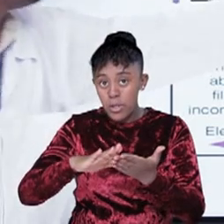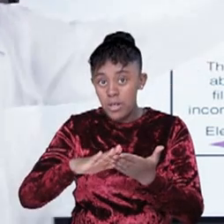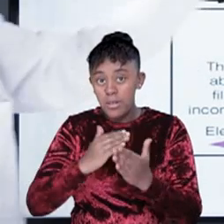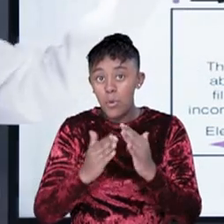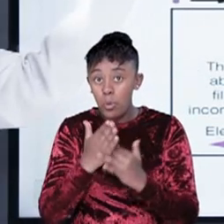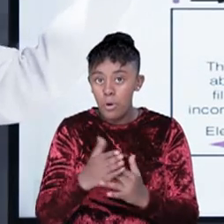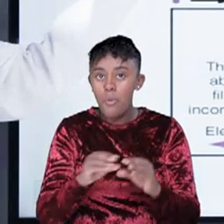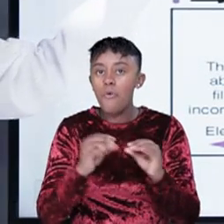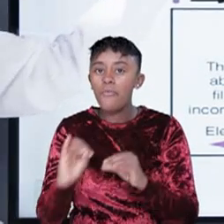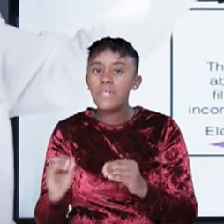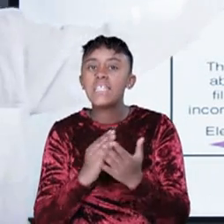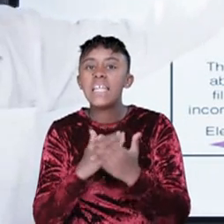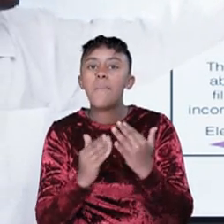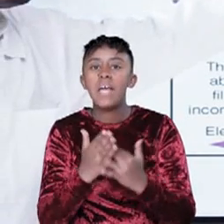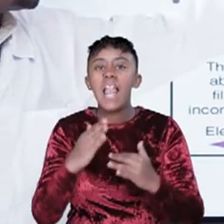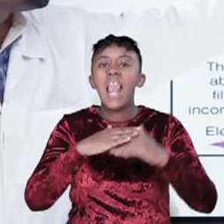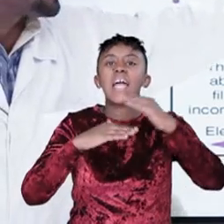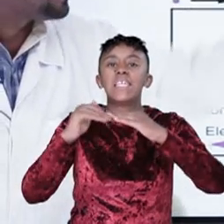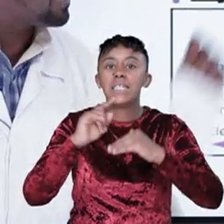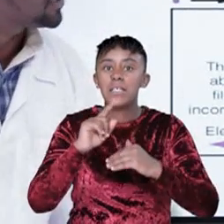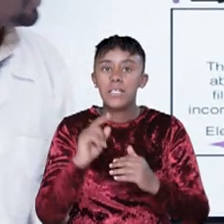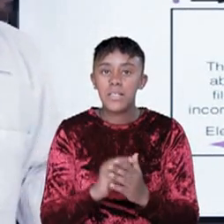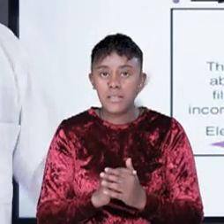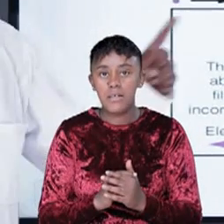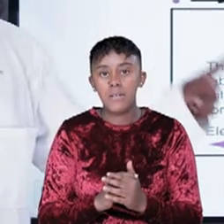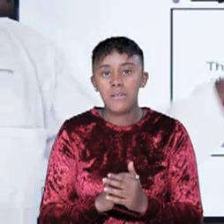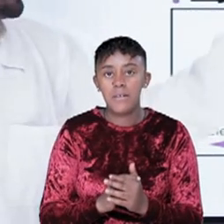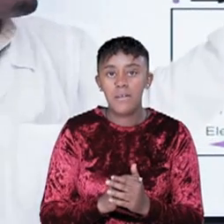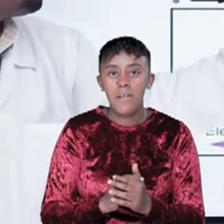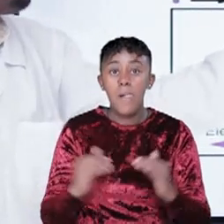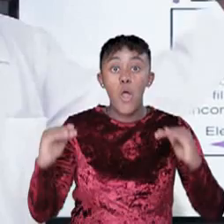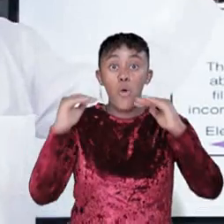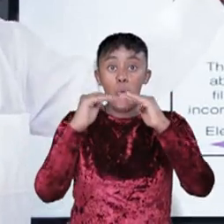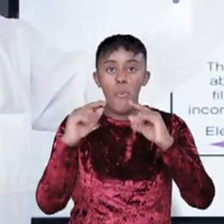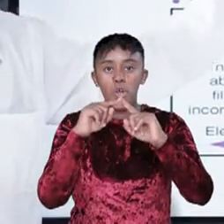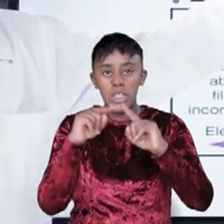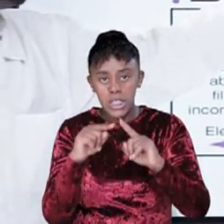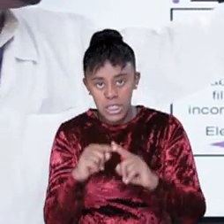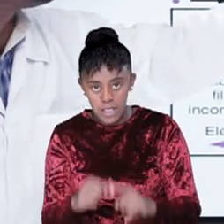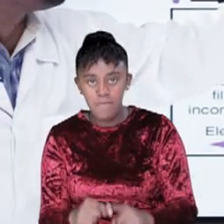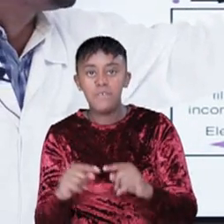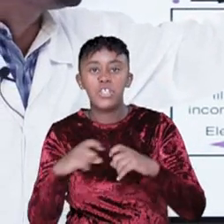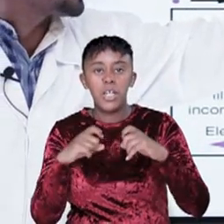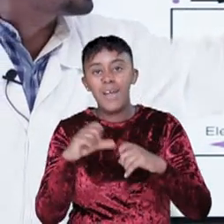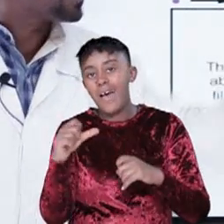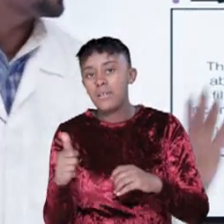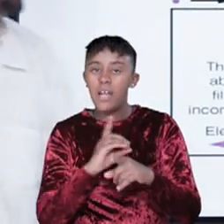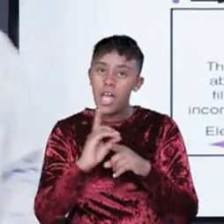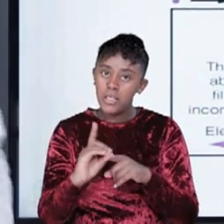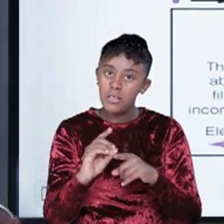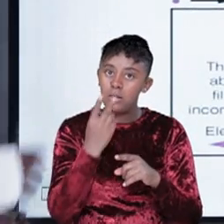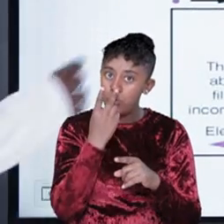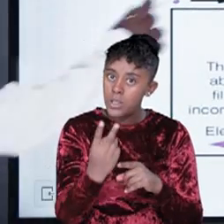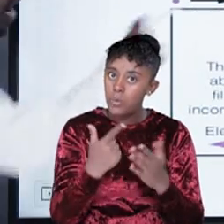free electron moving through the semiconductor lattice in y direction with equilibrium positive charge, holes moving the other